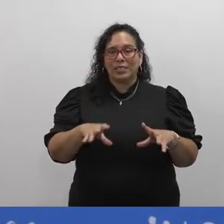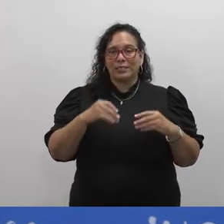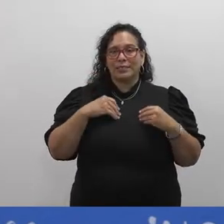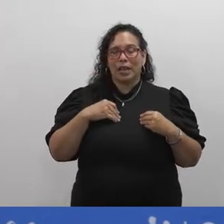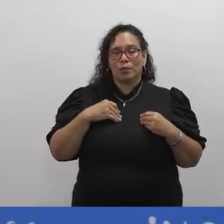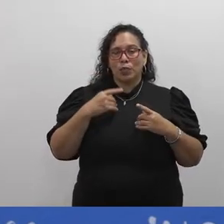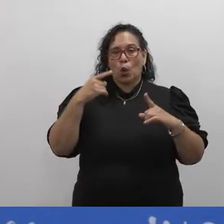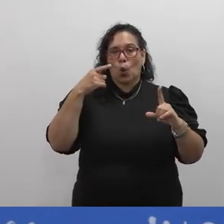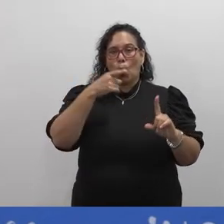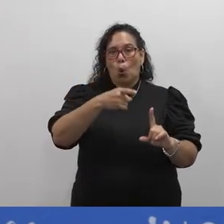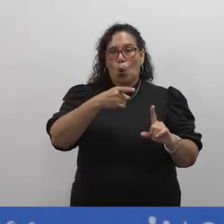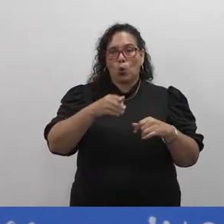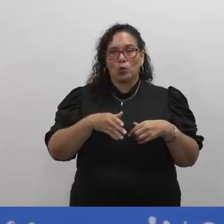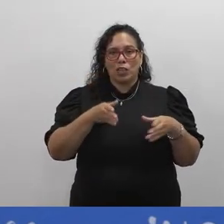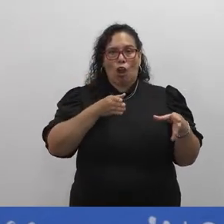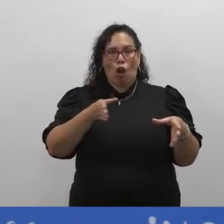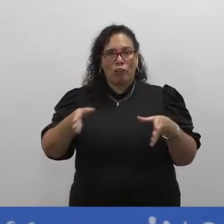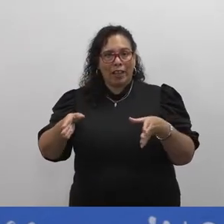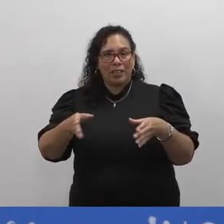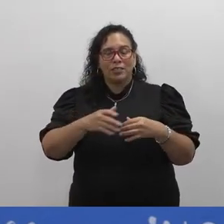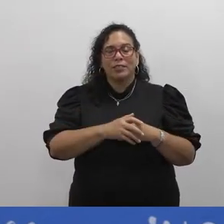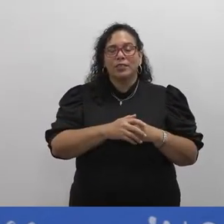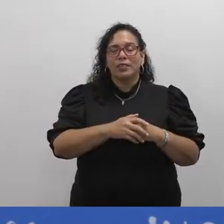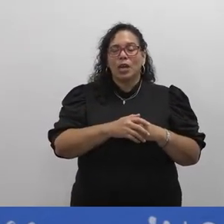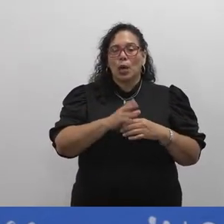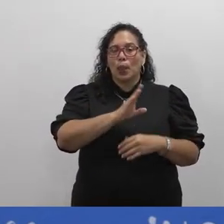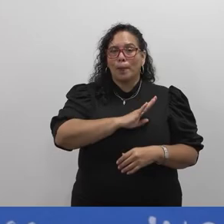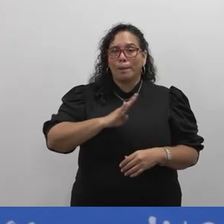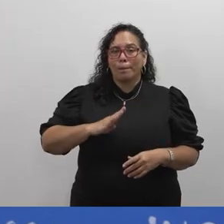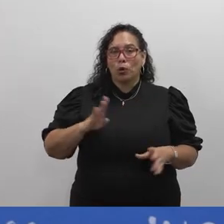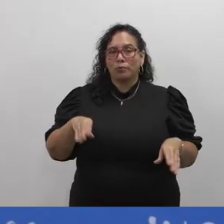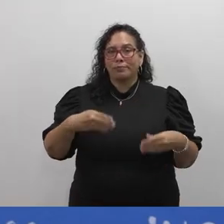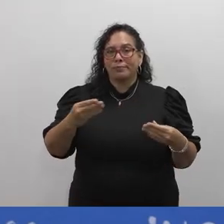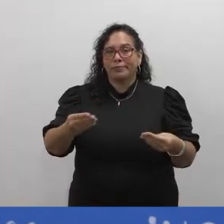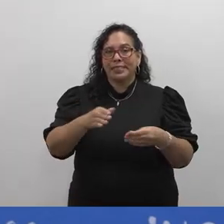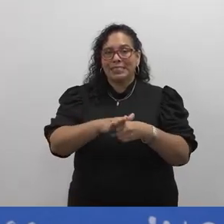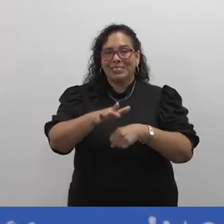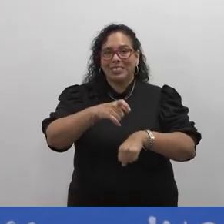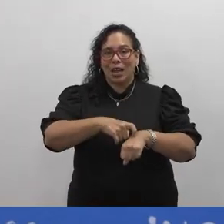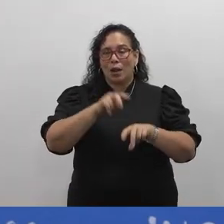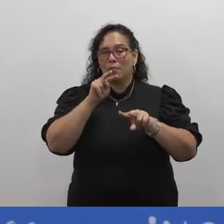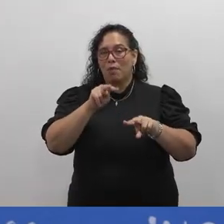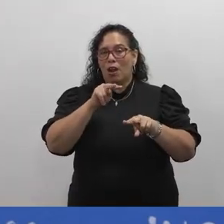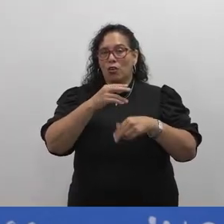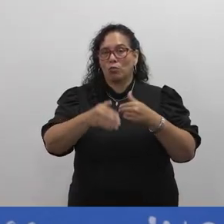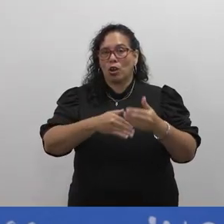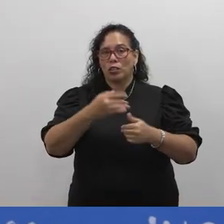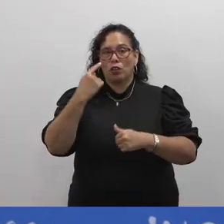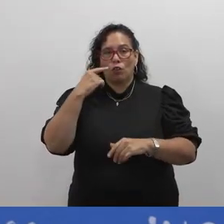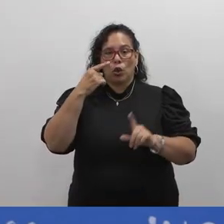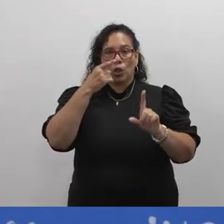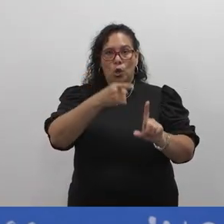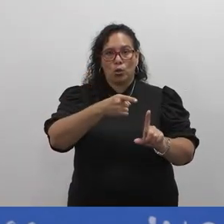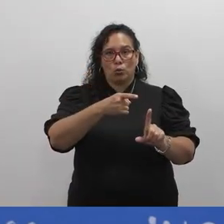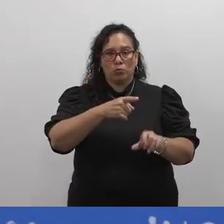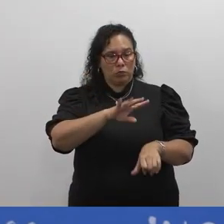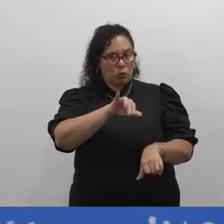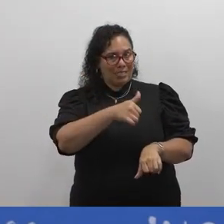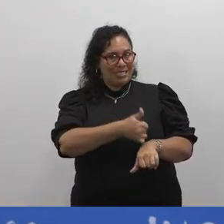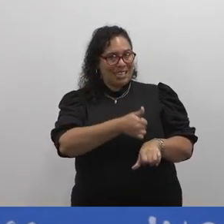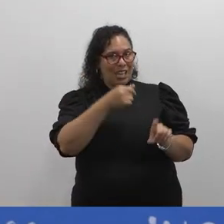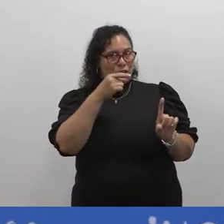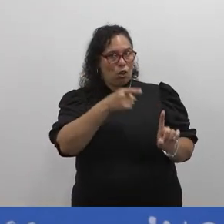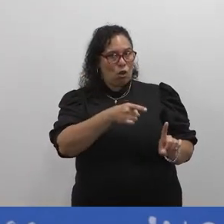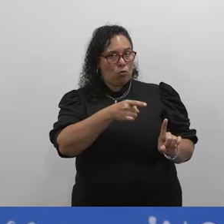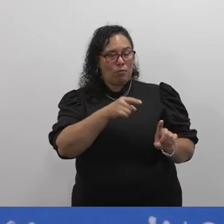guardrails. But even the board will devote significant time monthly to monitoring progress towards the goal. So once we've set the goals, we've set